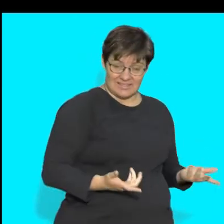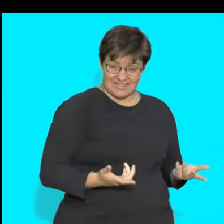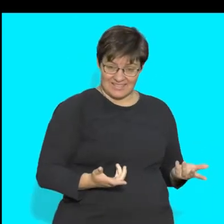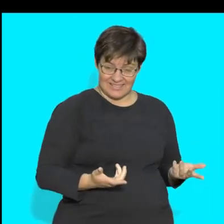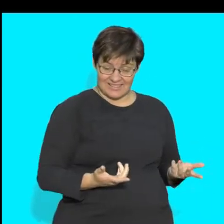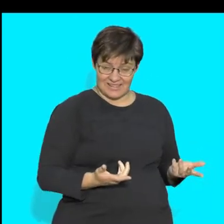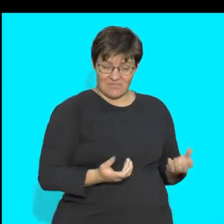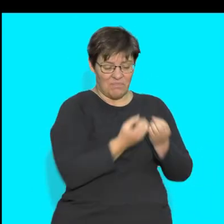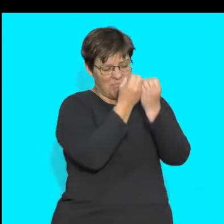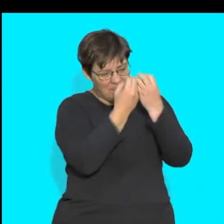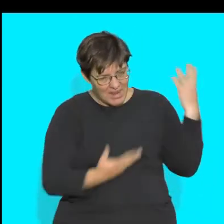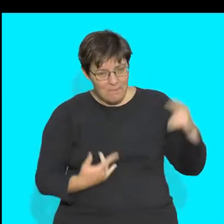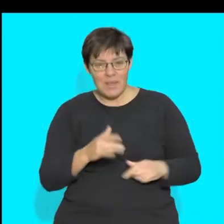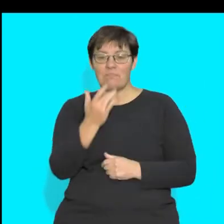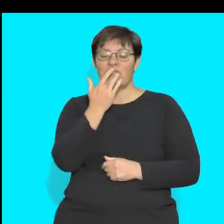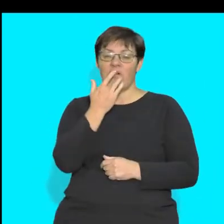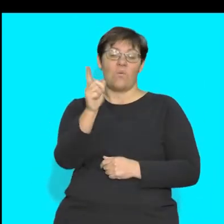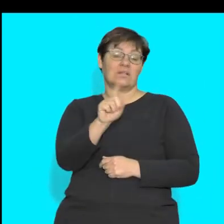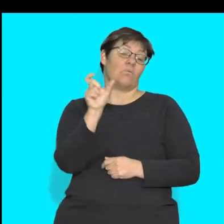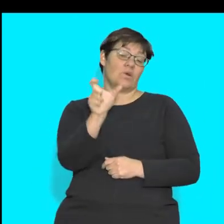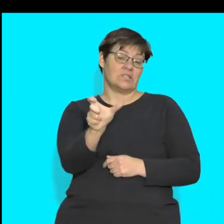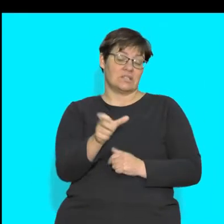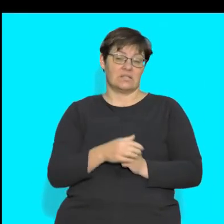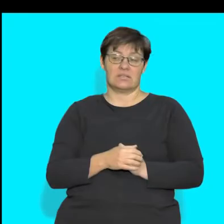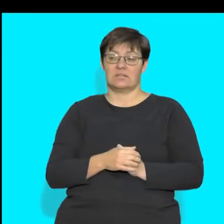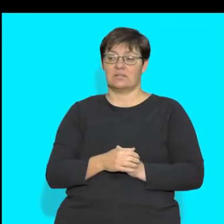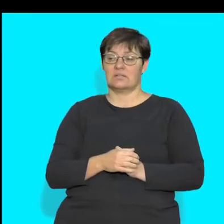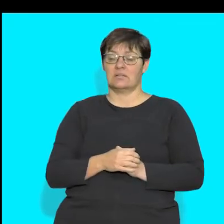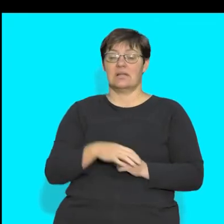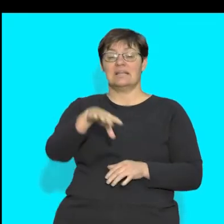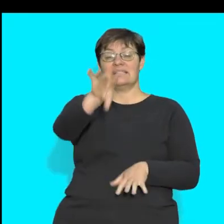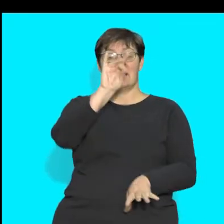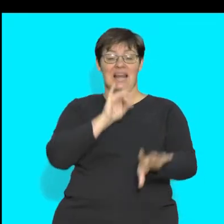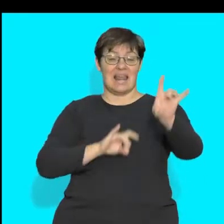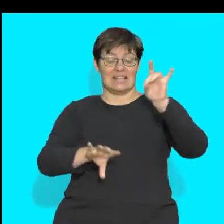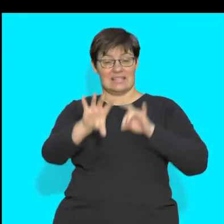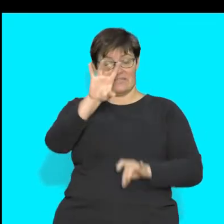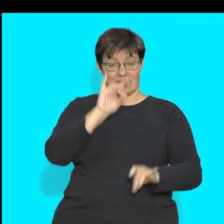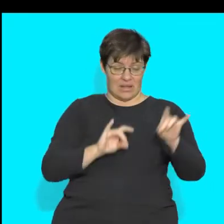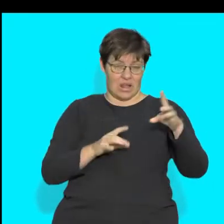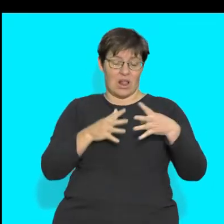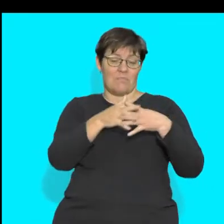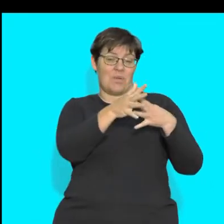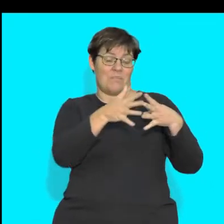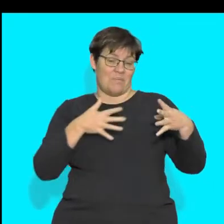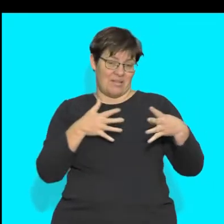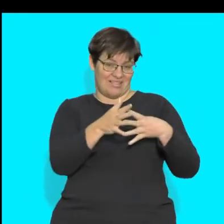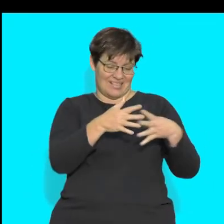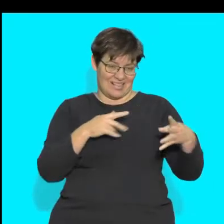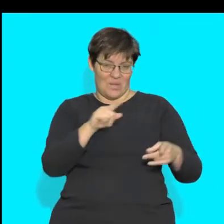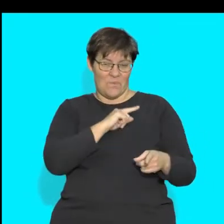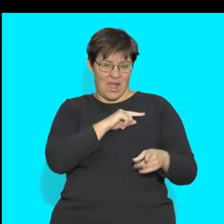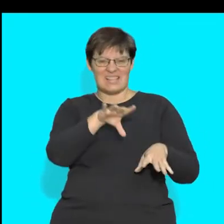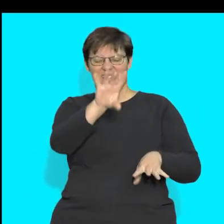many of them. I prefer using the term selectively permeable because it's easier for me to spell